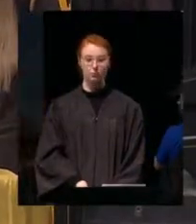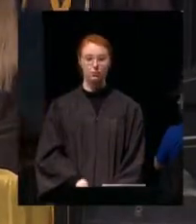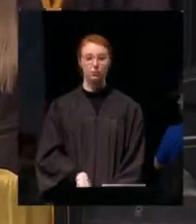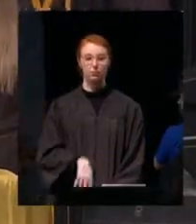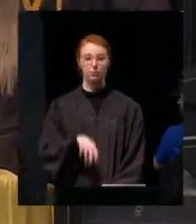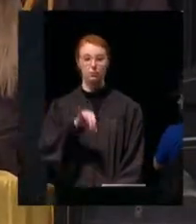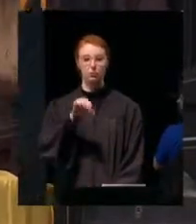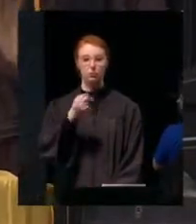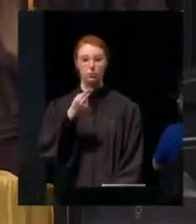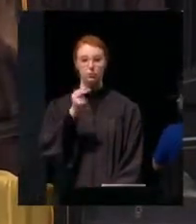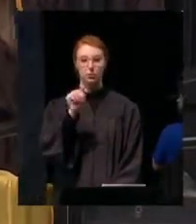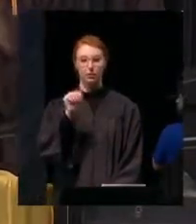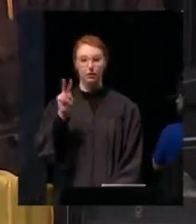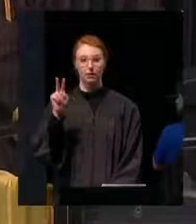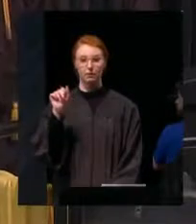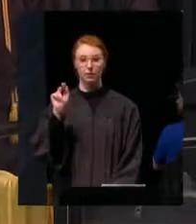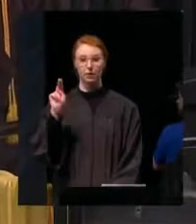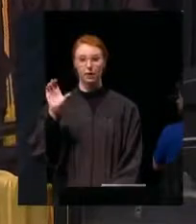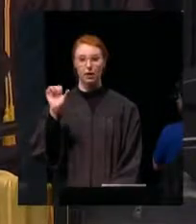Jonah Van Camp.